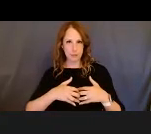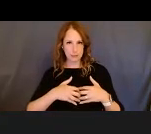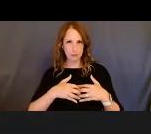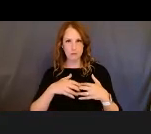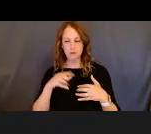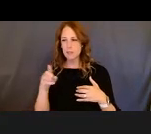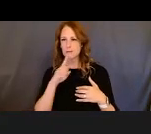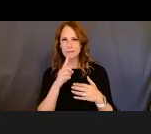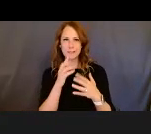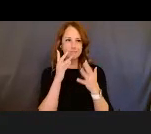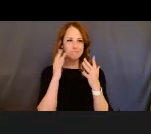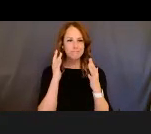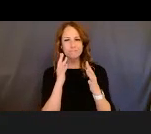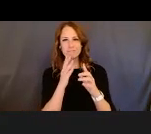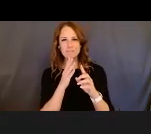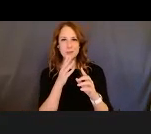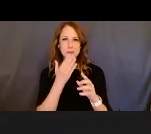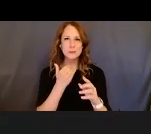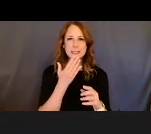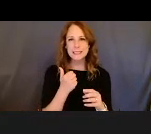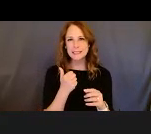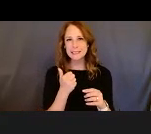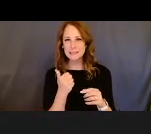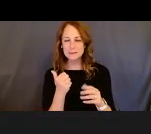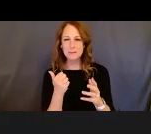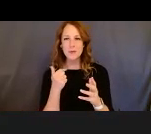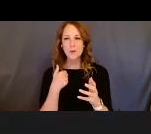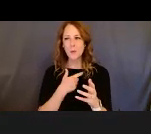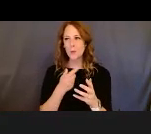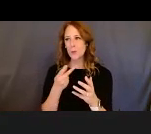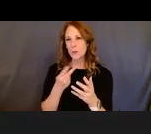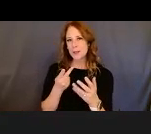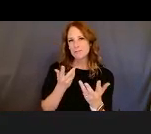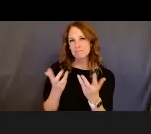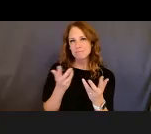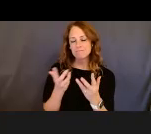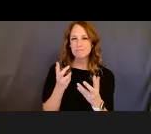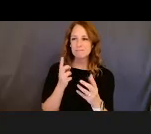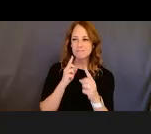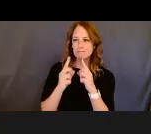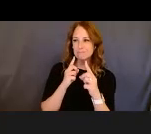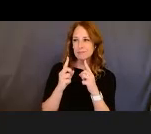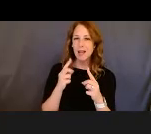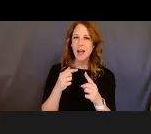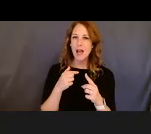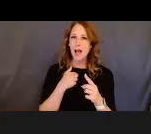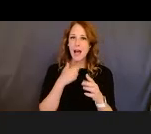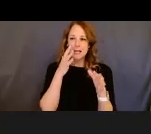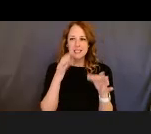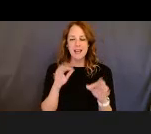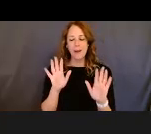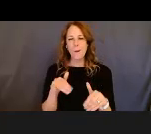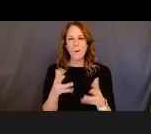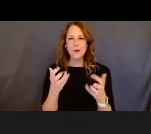was very charming. He was very sweet. We engaged in conversation. When I decided not to get the car rental,